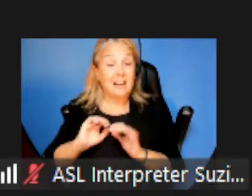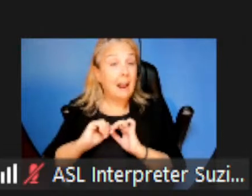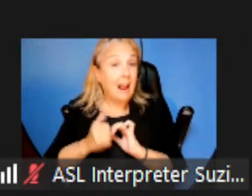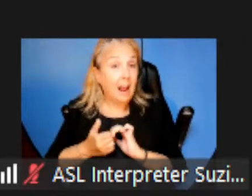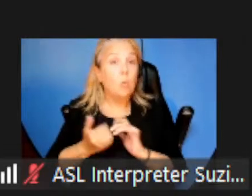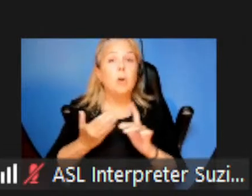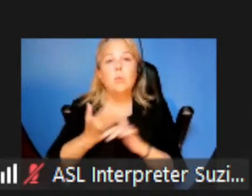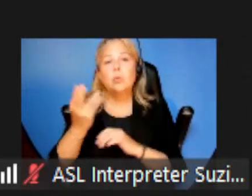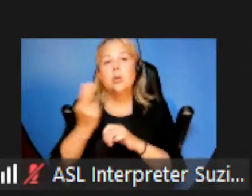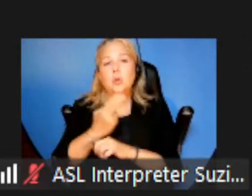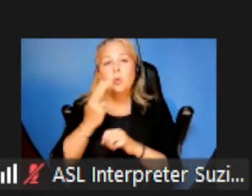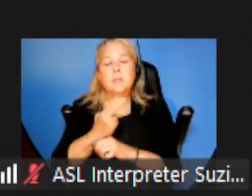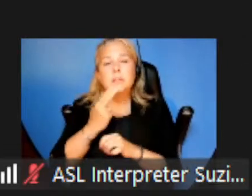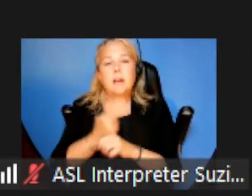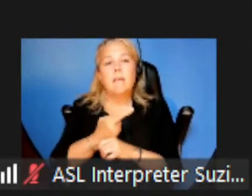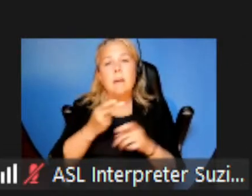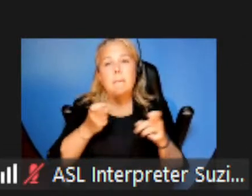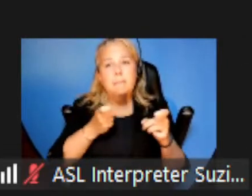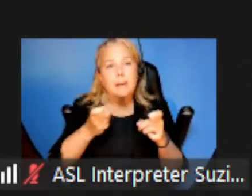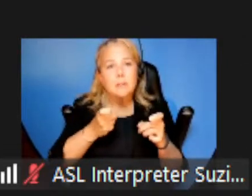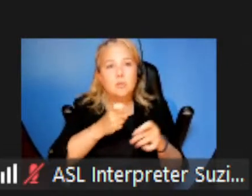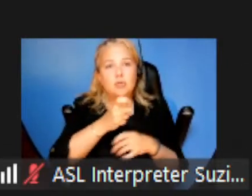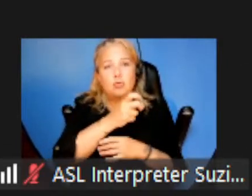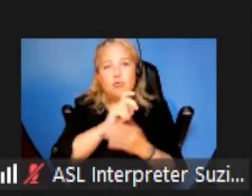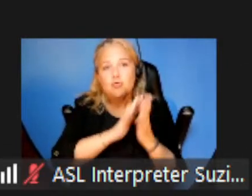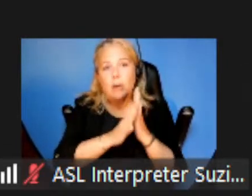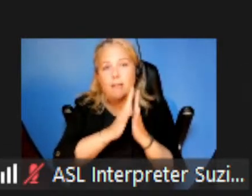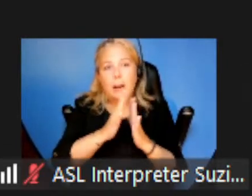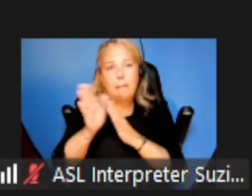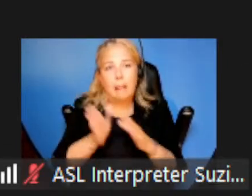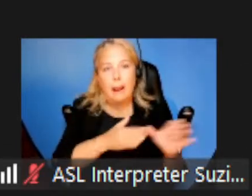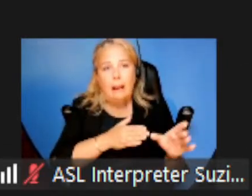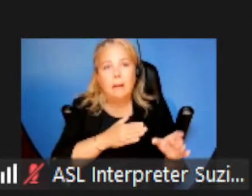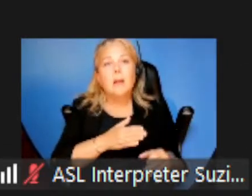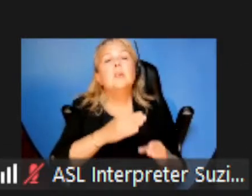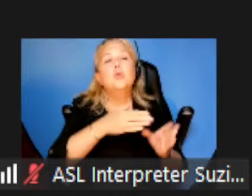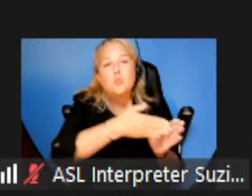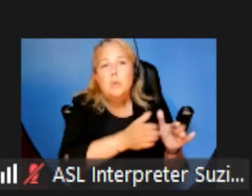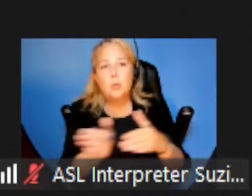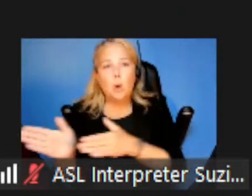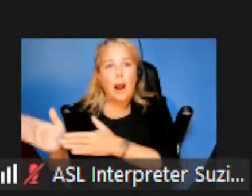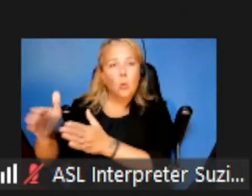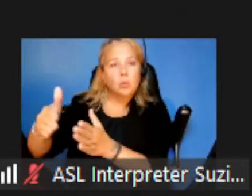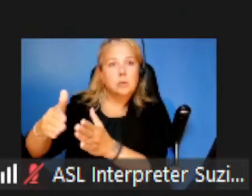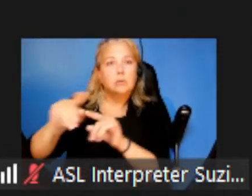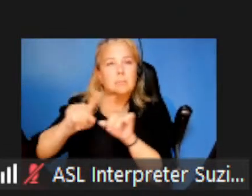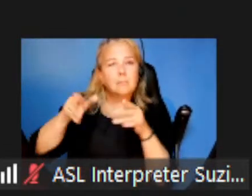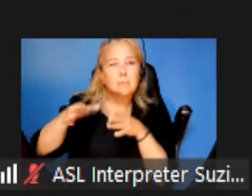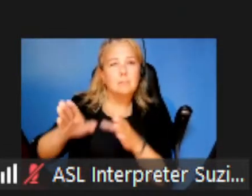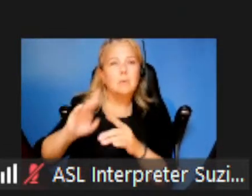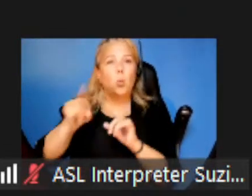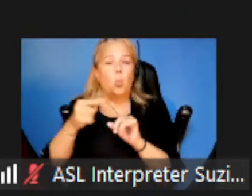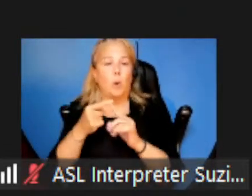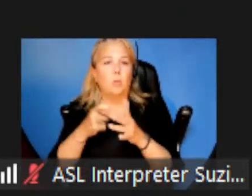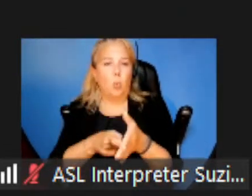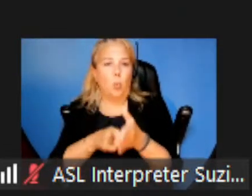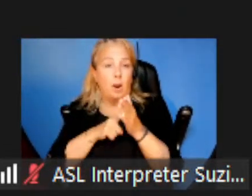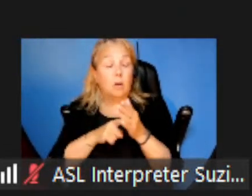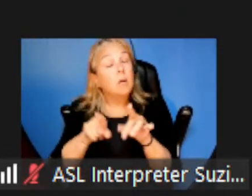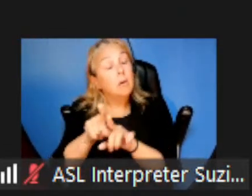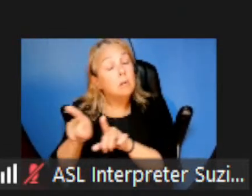of traffic plan to reroute traffic when required. Also, during